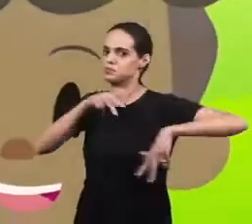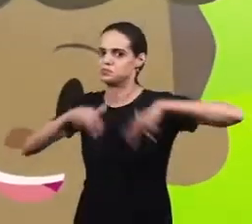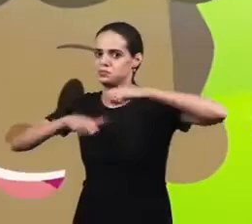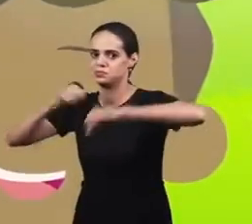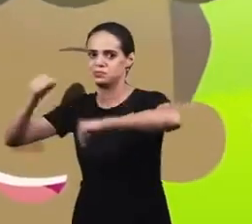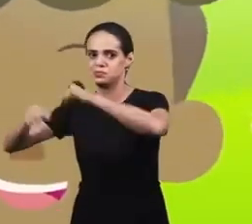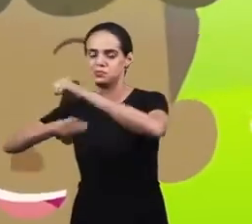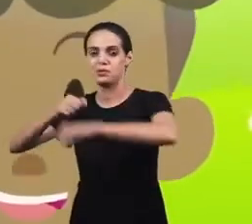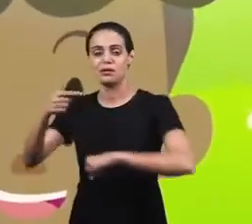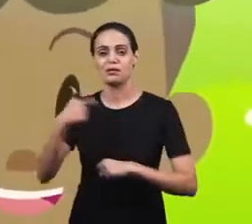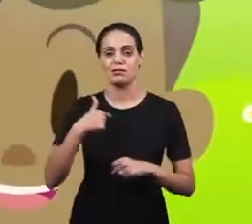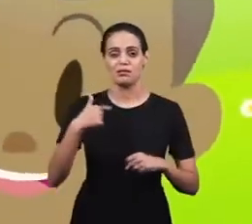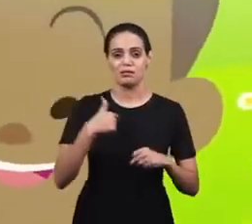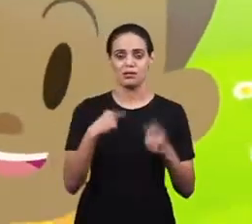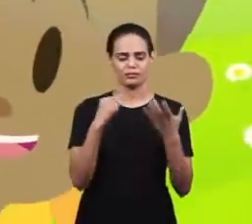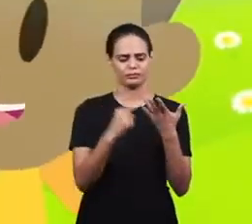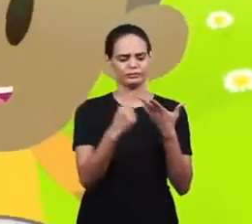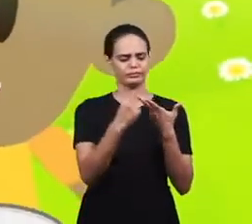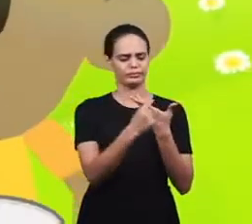I can do all things